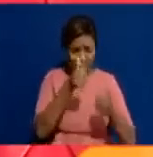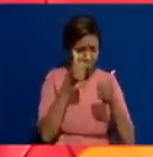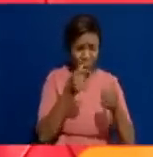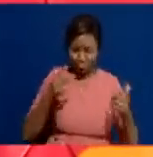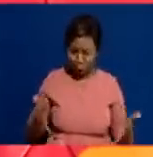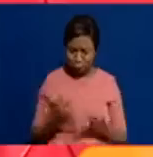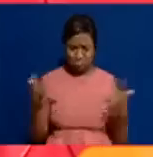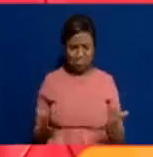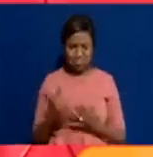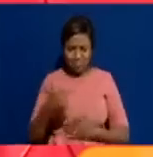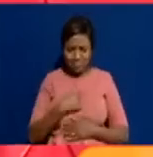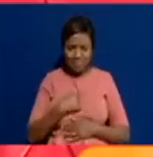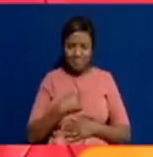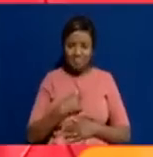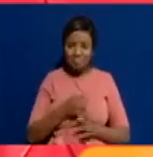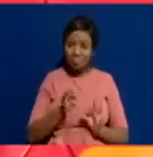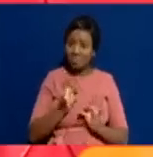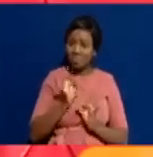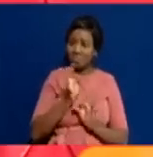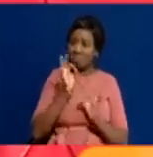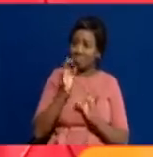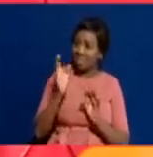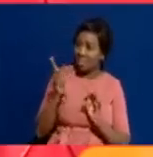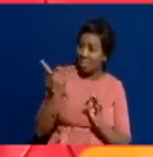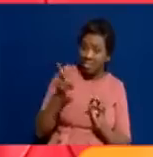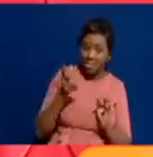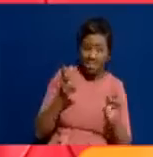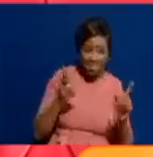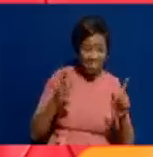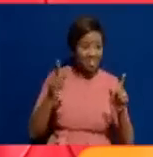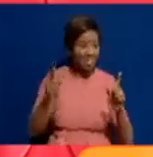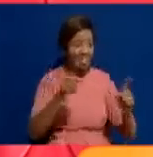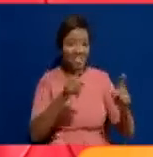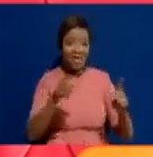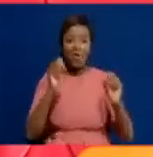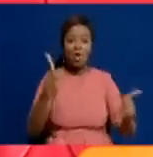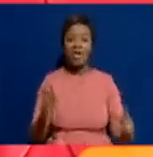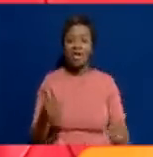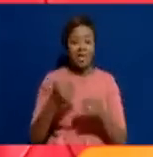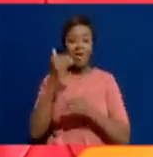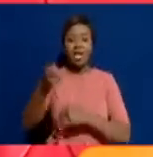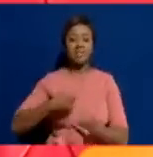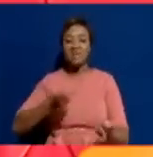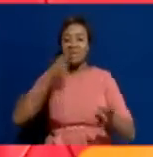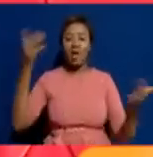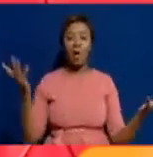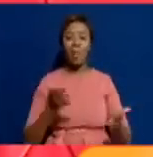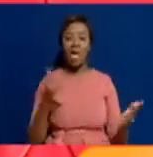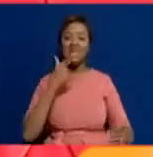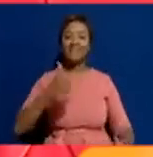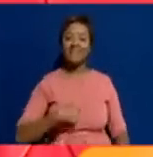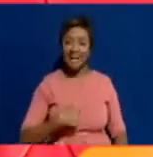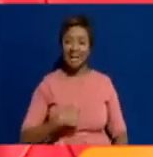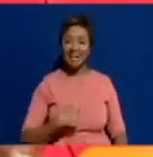like, okay, so it's getting interactions. So where next do you want to see me take my HIV, my ARV drug